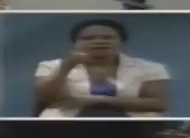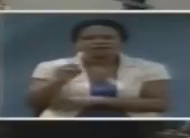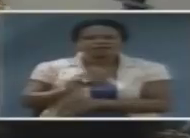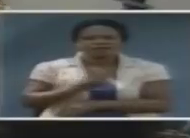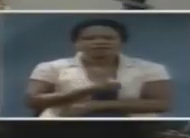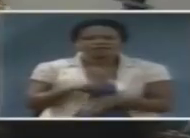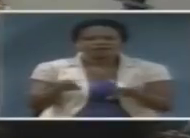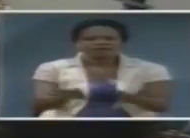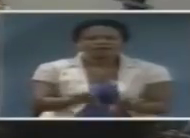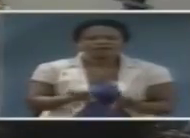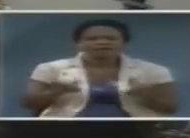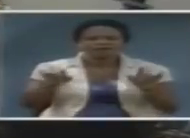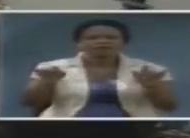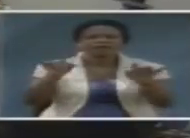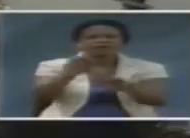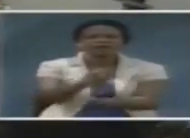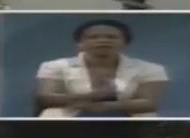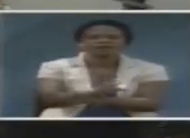flag.